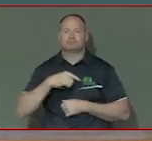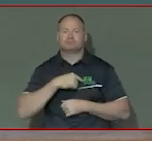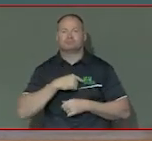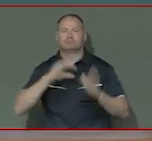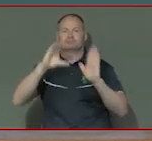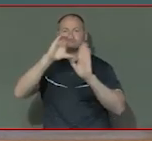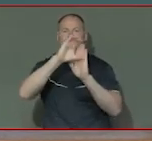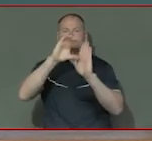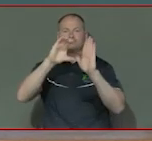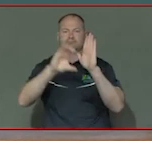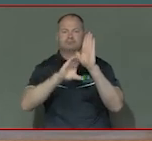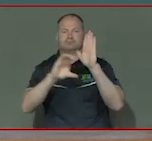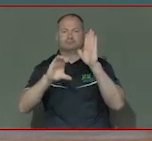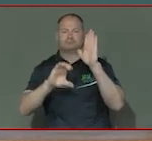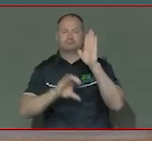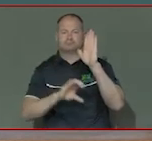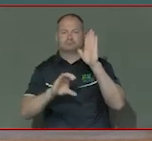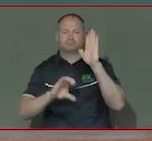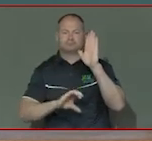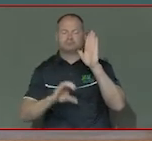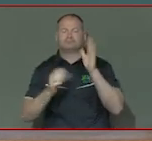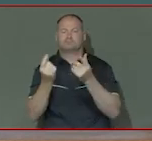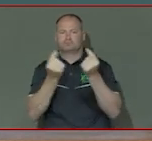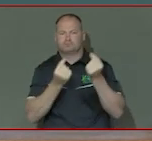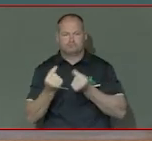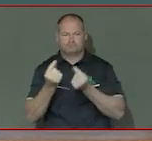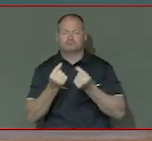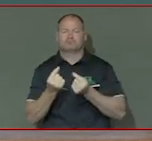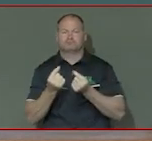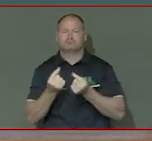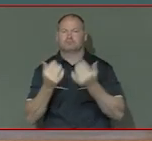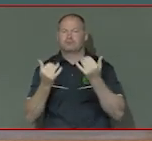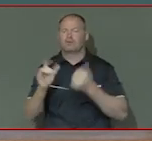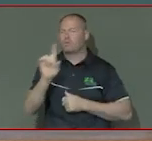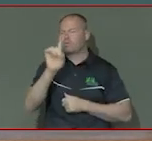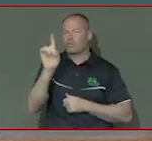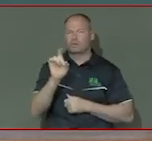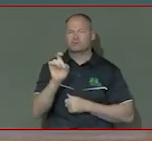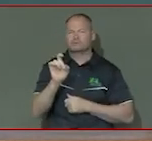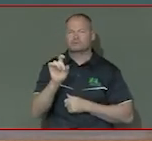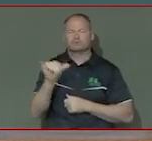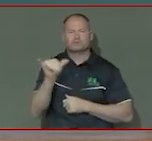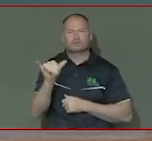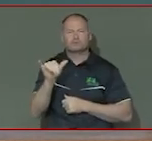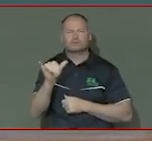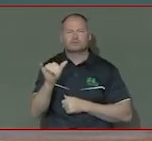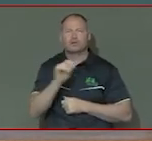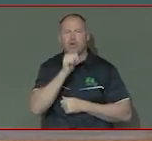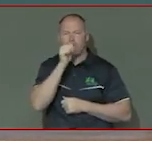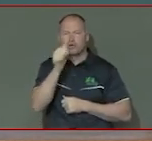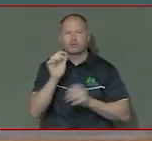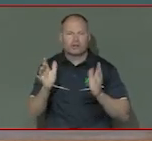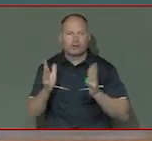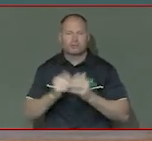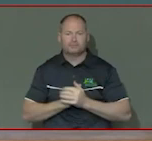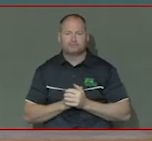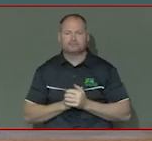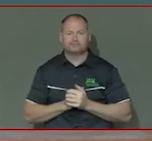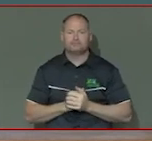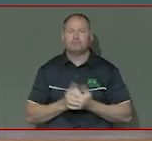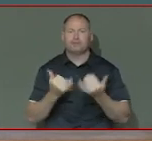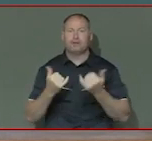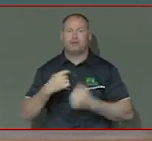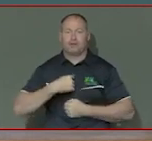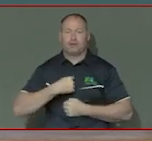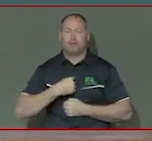of questions do you get with each one of them. So you must make notes now. When we do them, I will number them. You